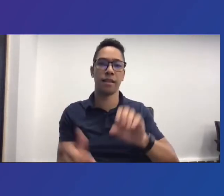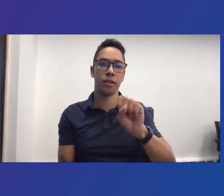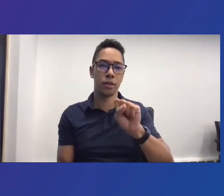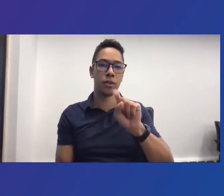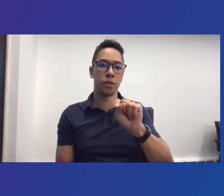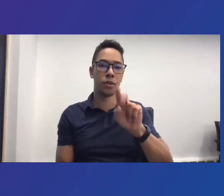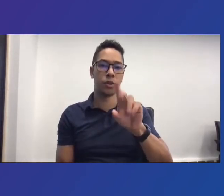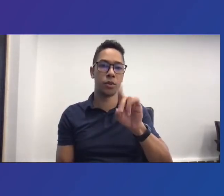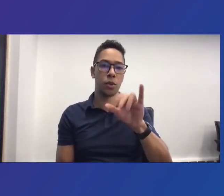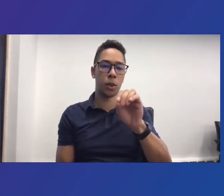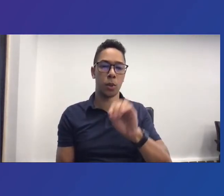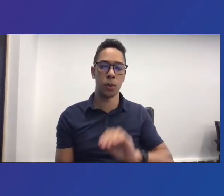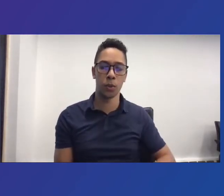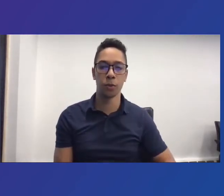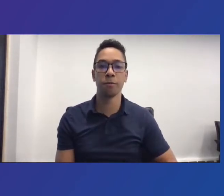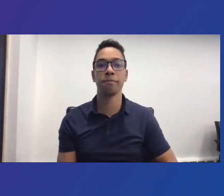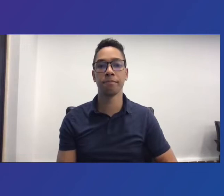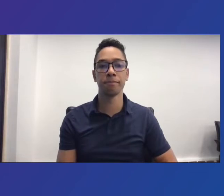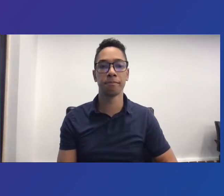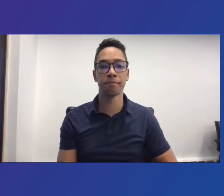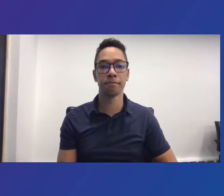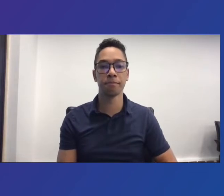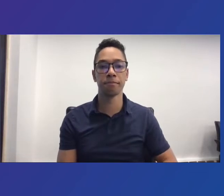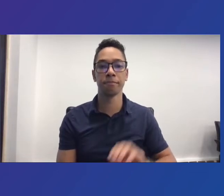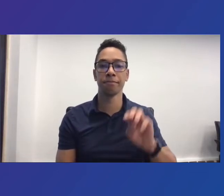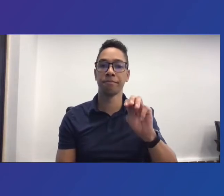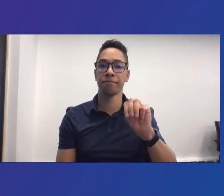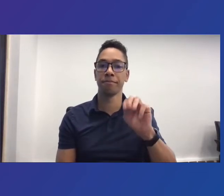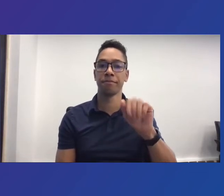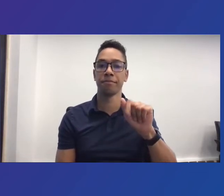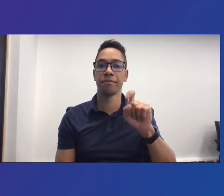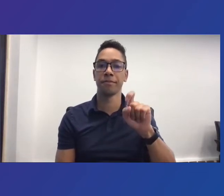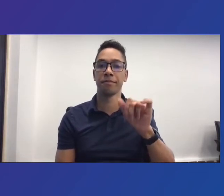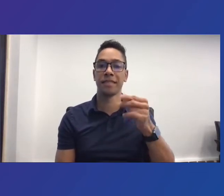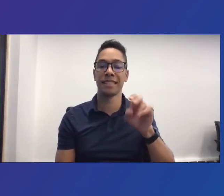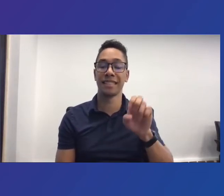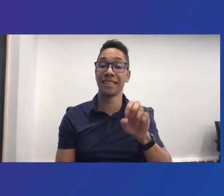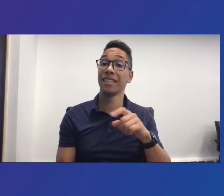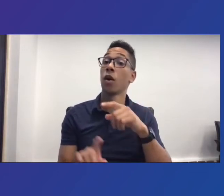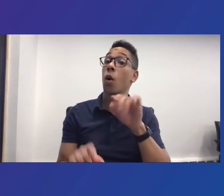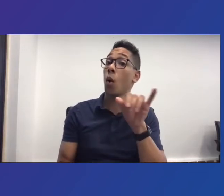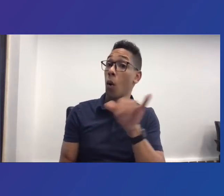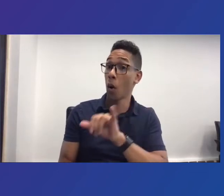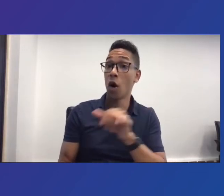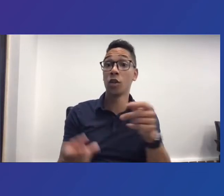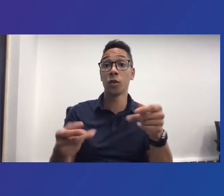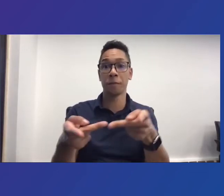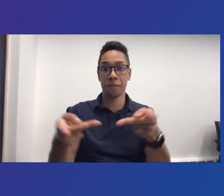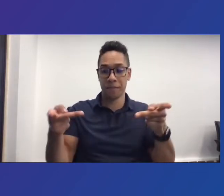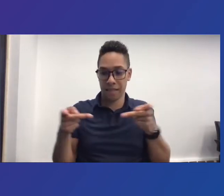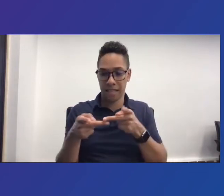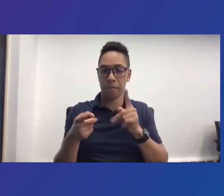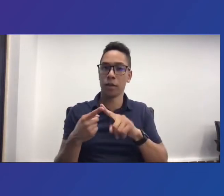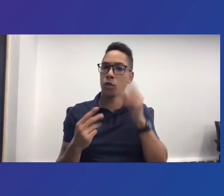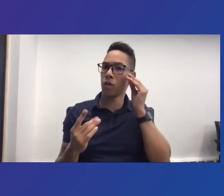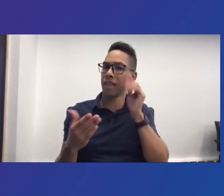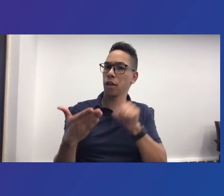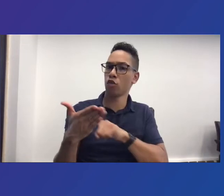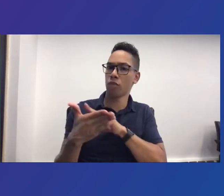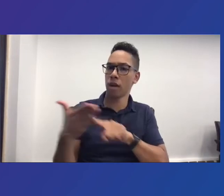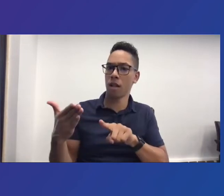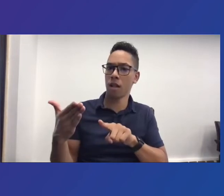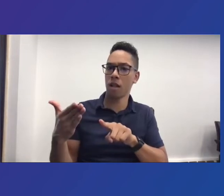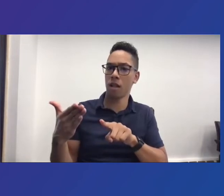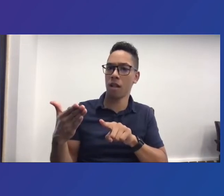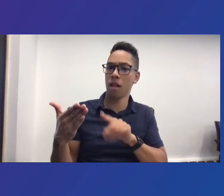Maxine here, to add on to that in terms of networking, also just having the space to think critically and approach your art form in a critical way